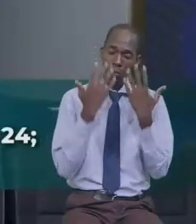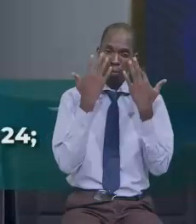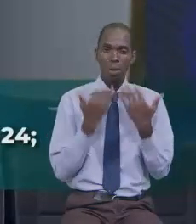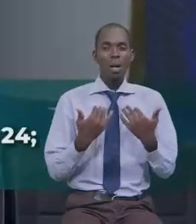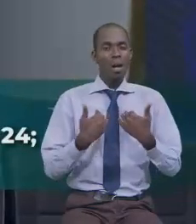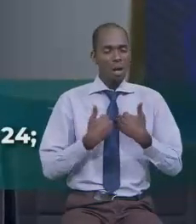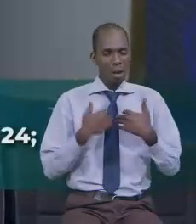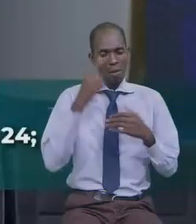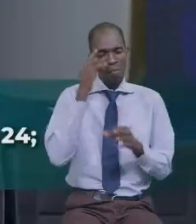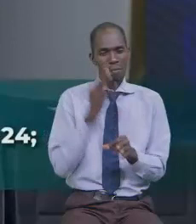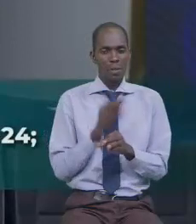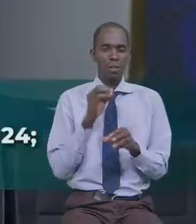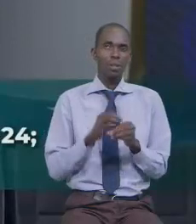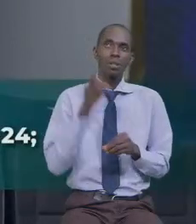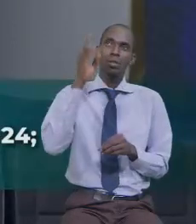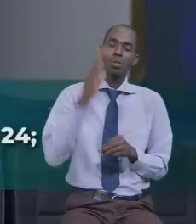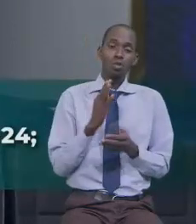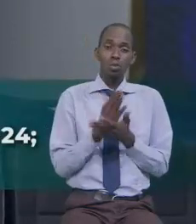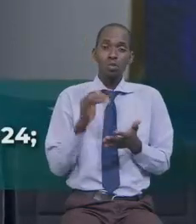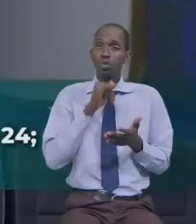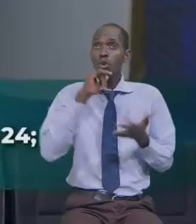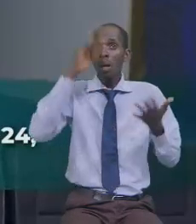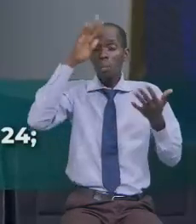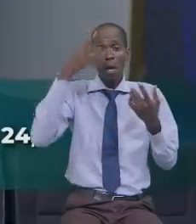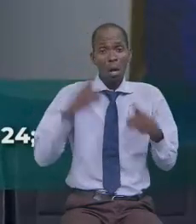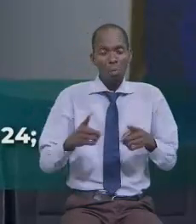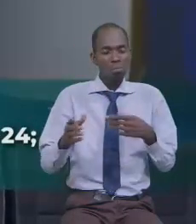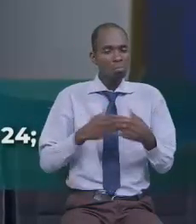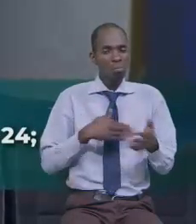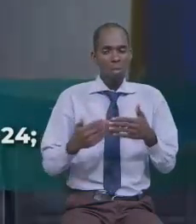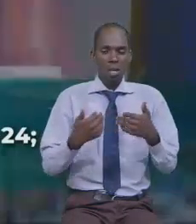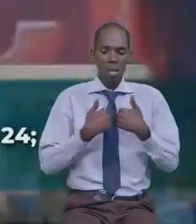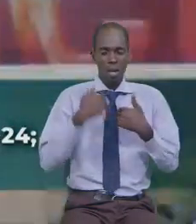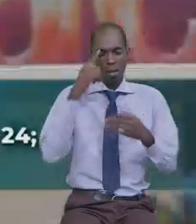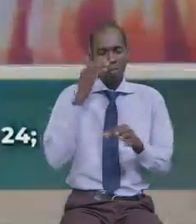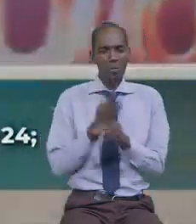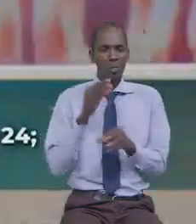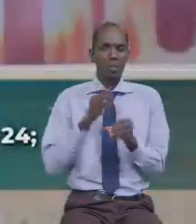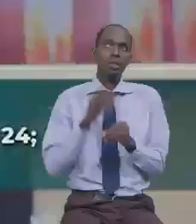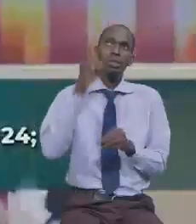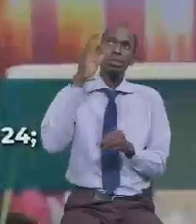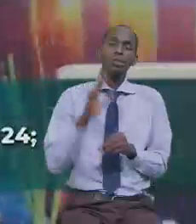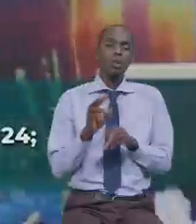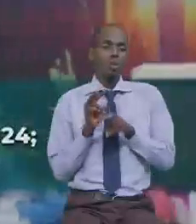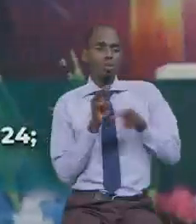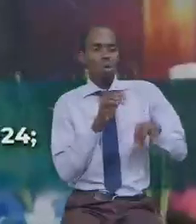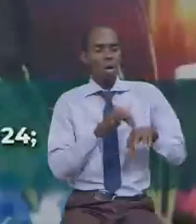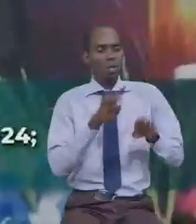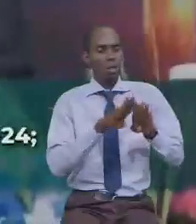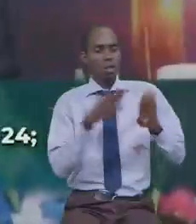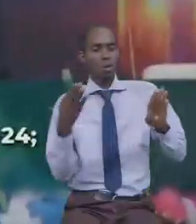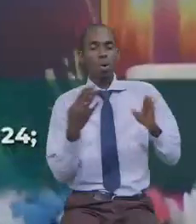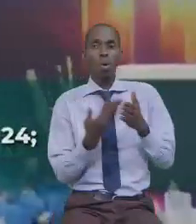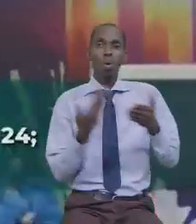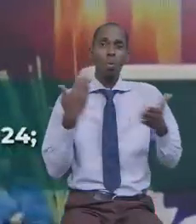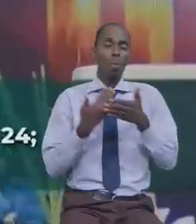Something unexpected had happened. Have faith in God. Look at the door that was open before, and that